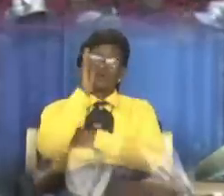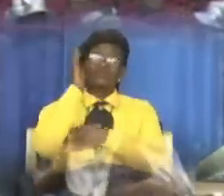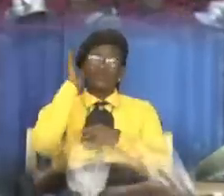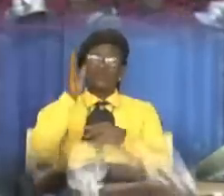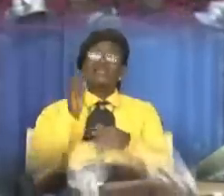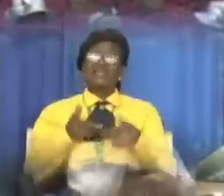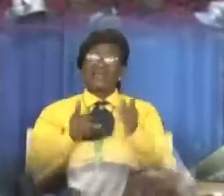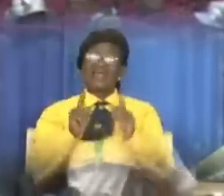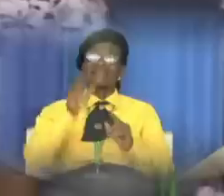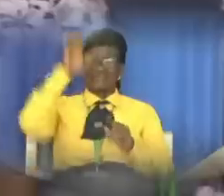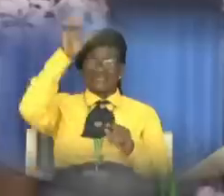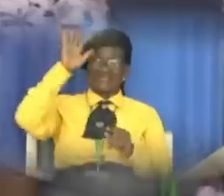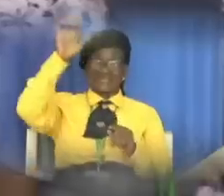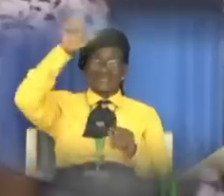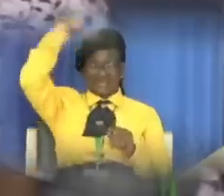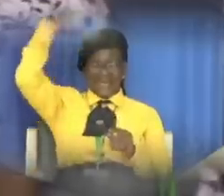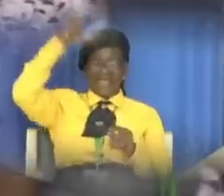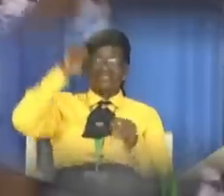you today.